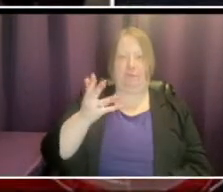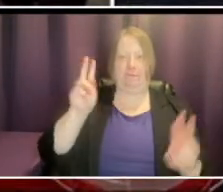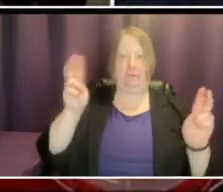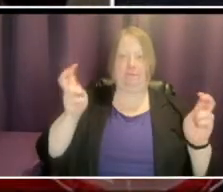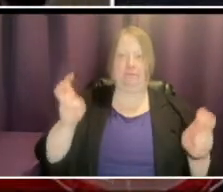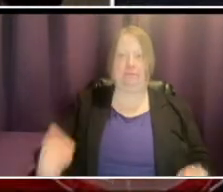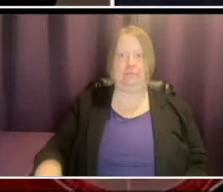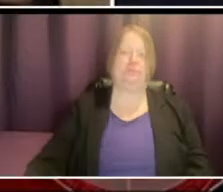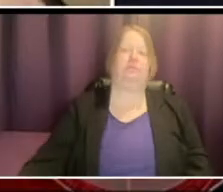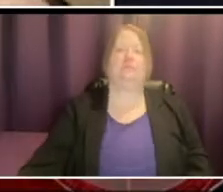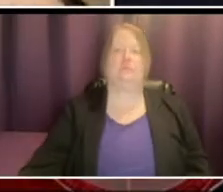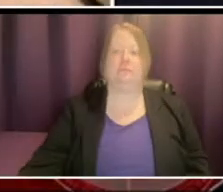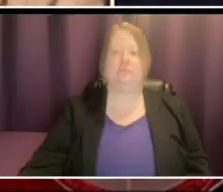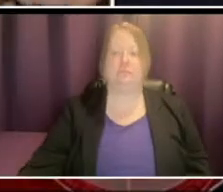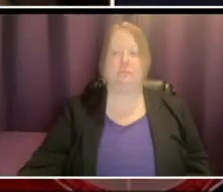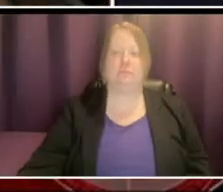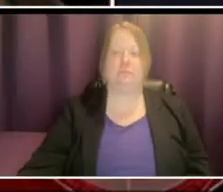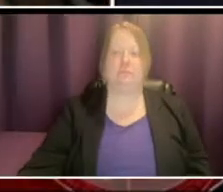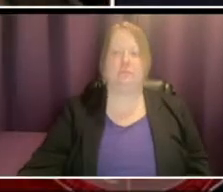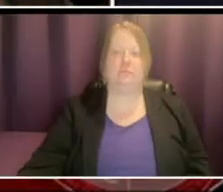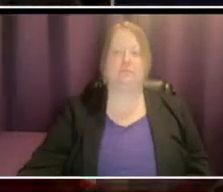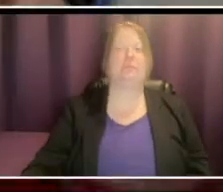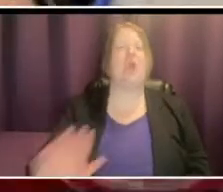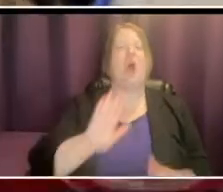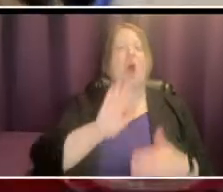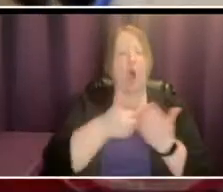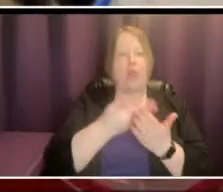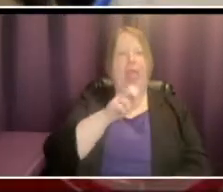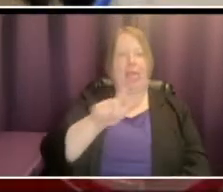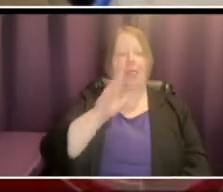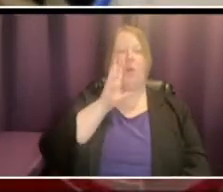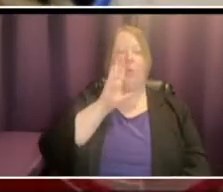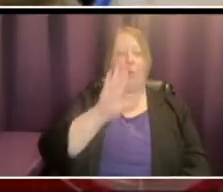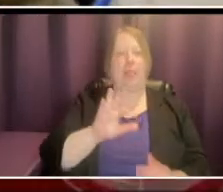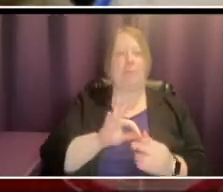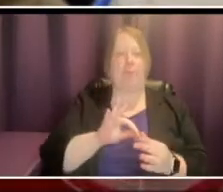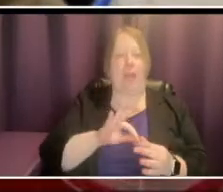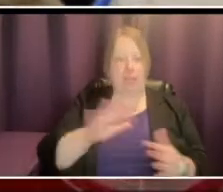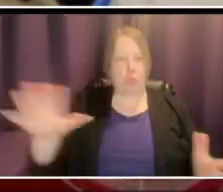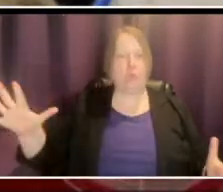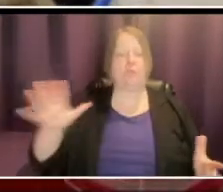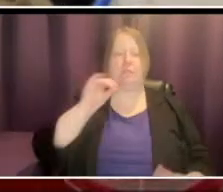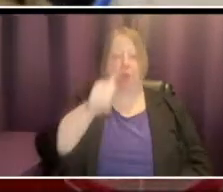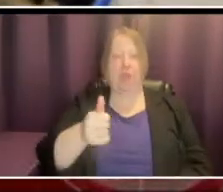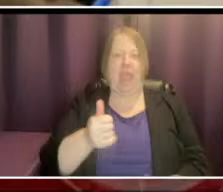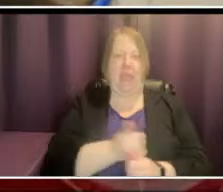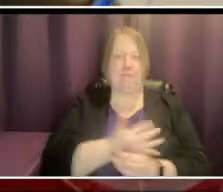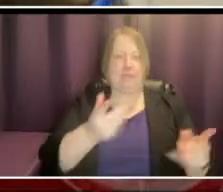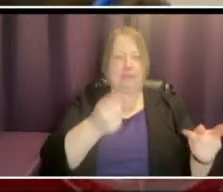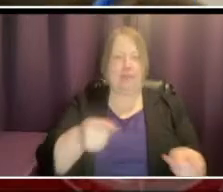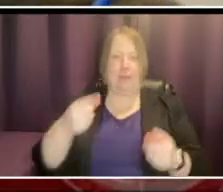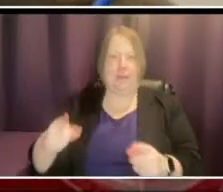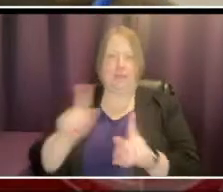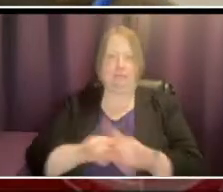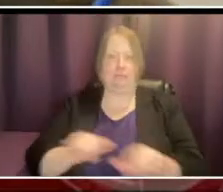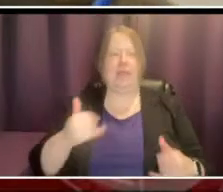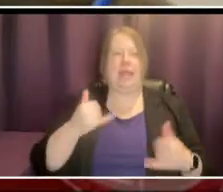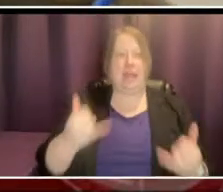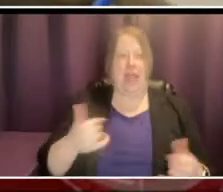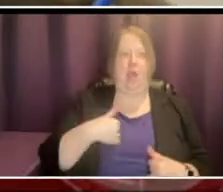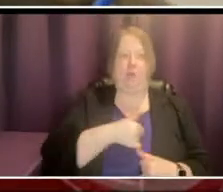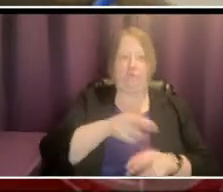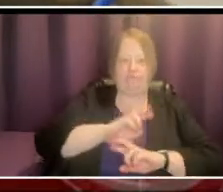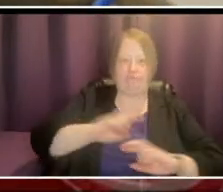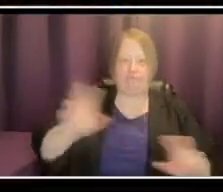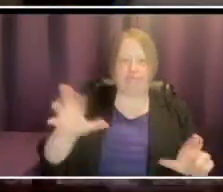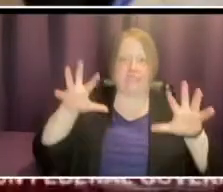All hell is going to break loose tomorrow. It's all converging, and now we're on, as they say, the point of attack, right? The point